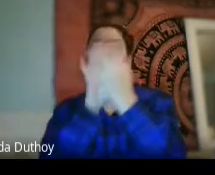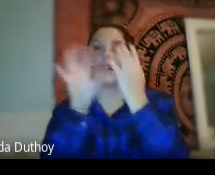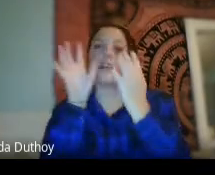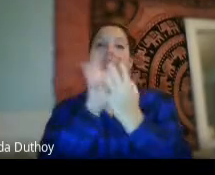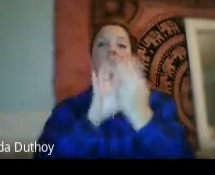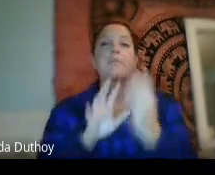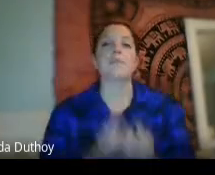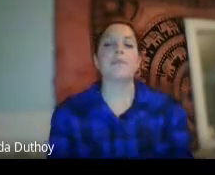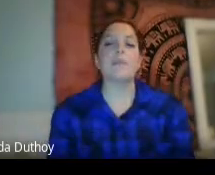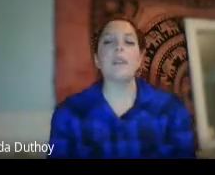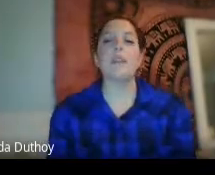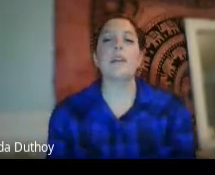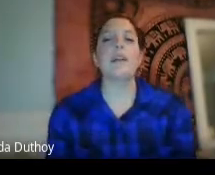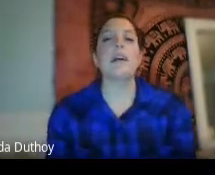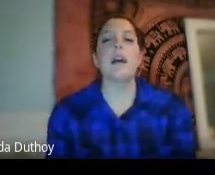little blurry.